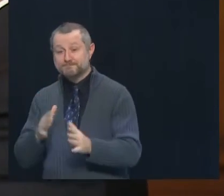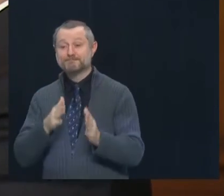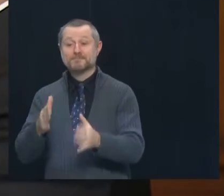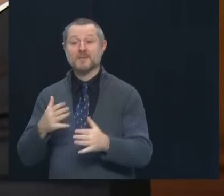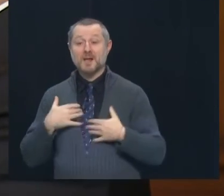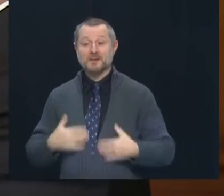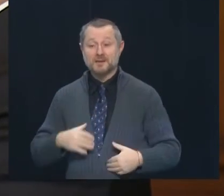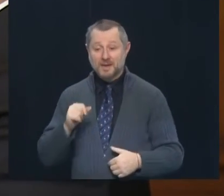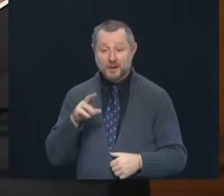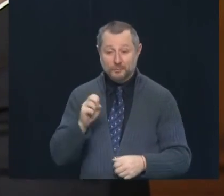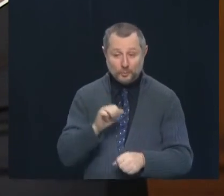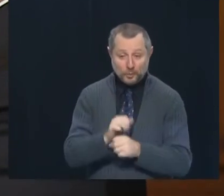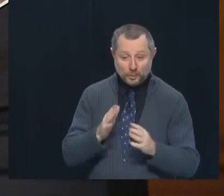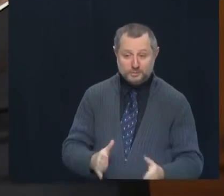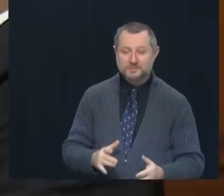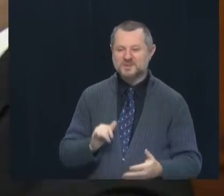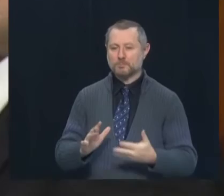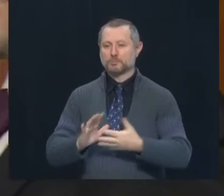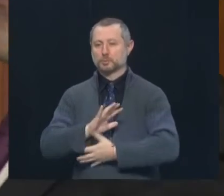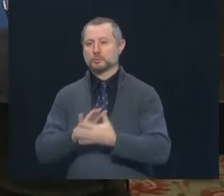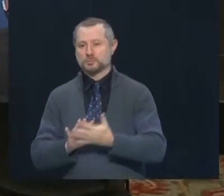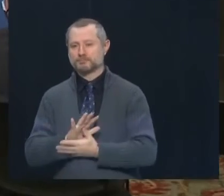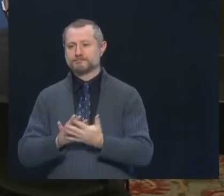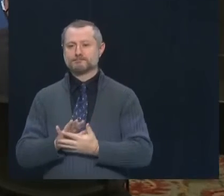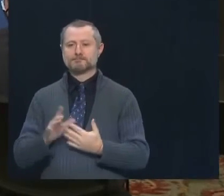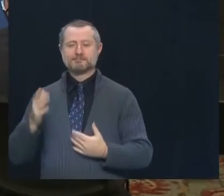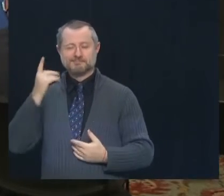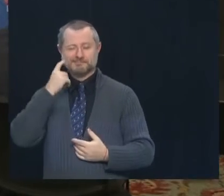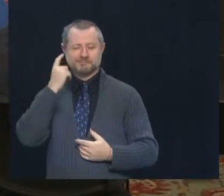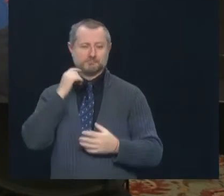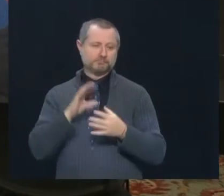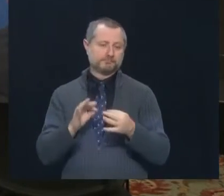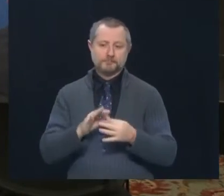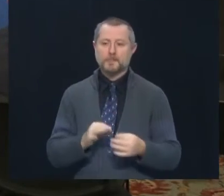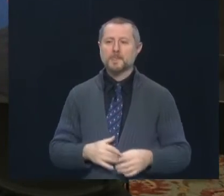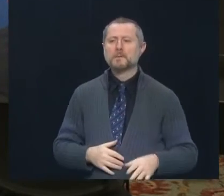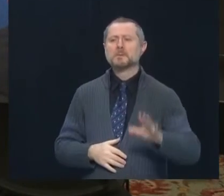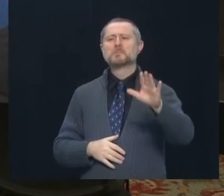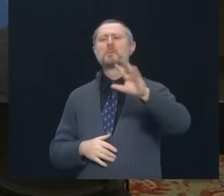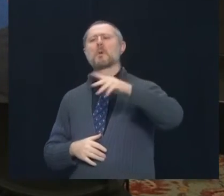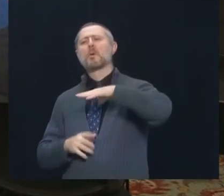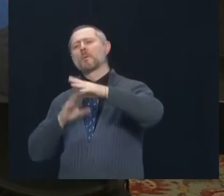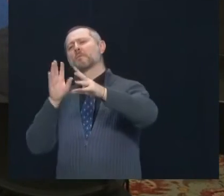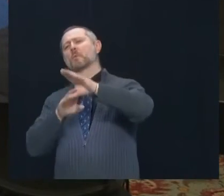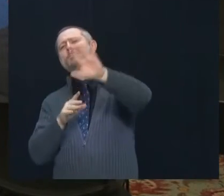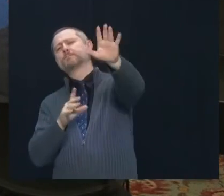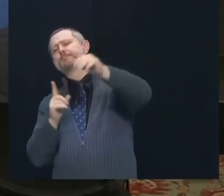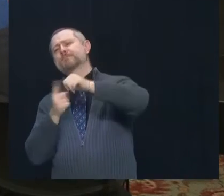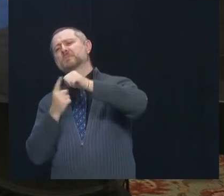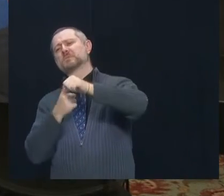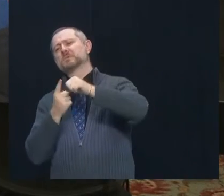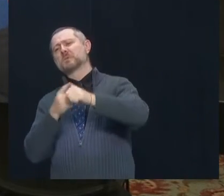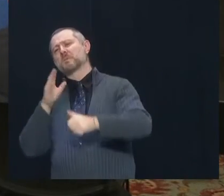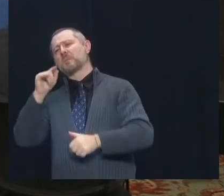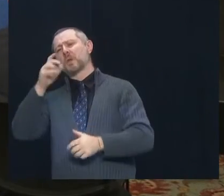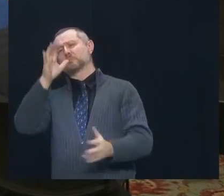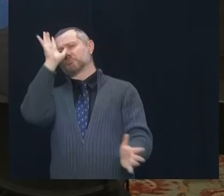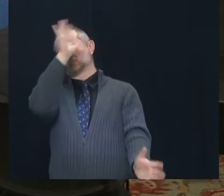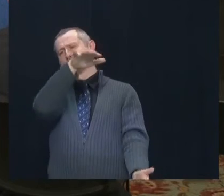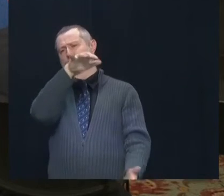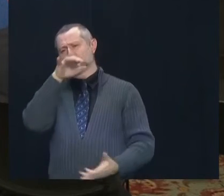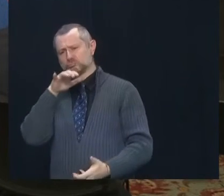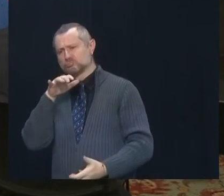the priority order that the governor discussed. So within that first batch of Pfizer, first batch of